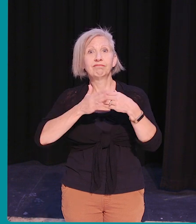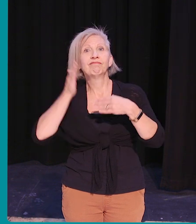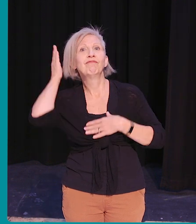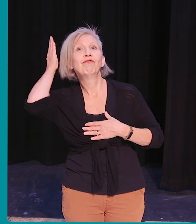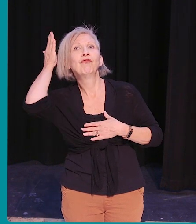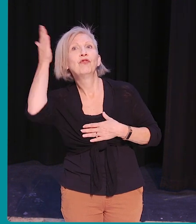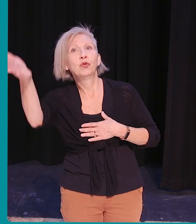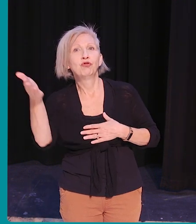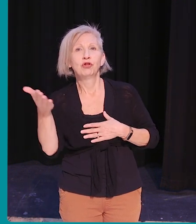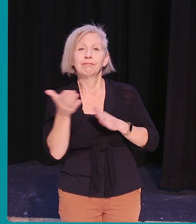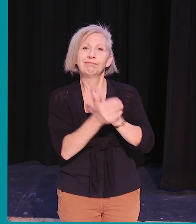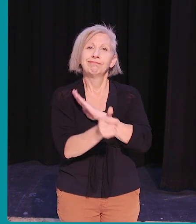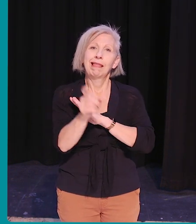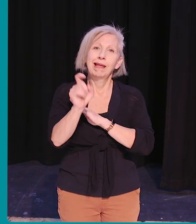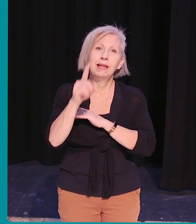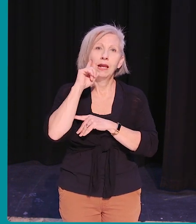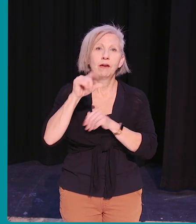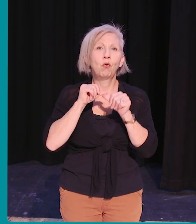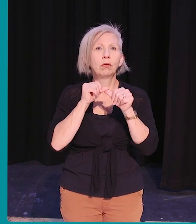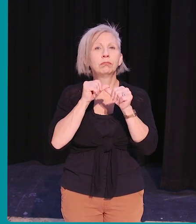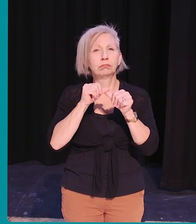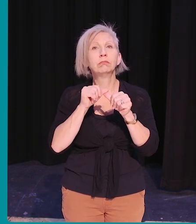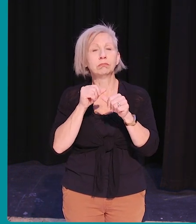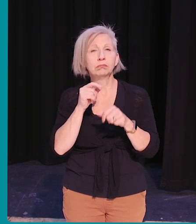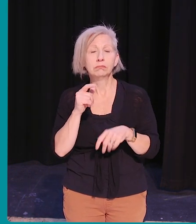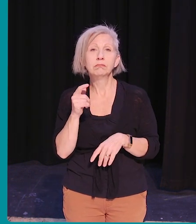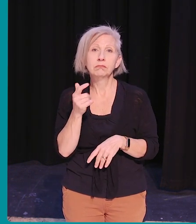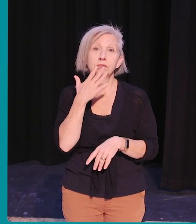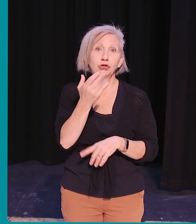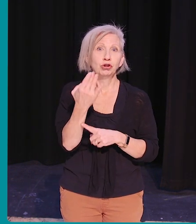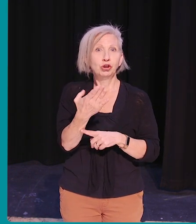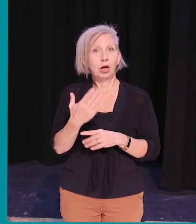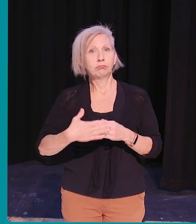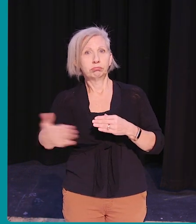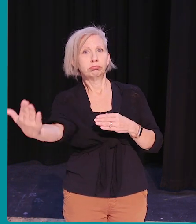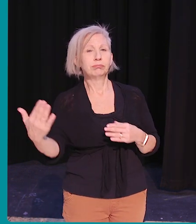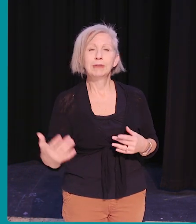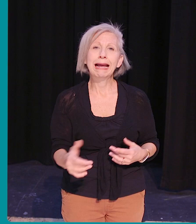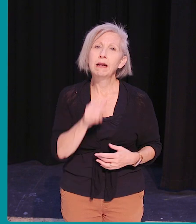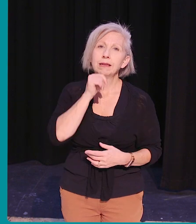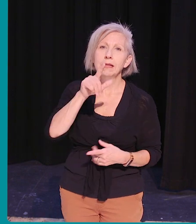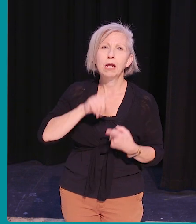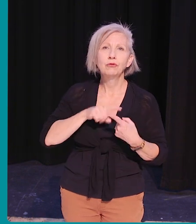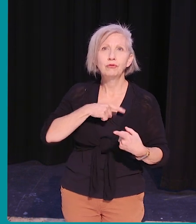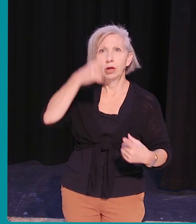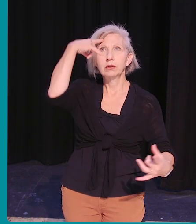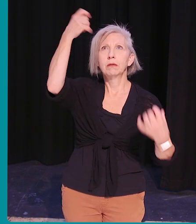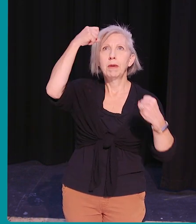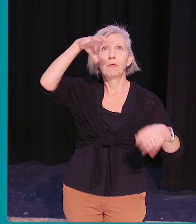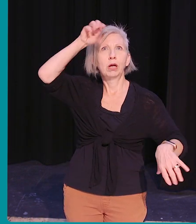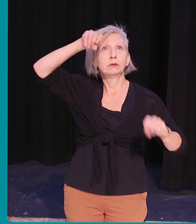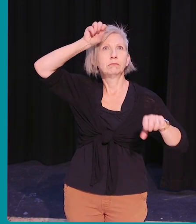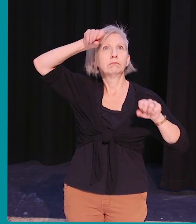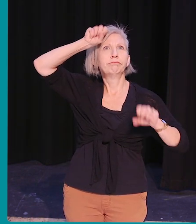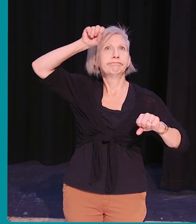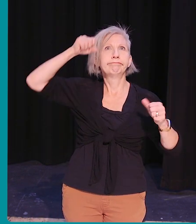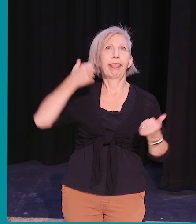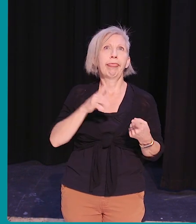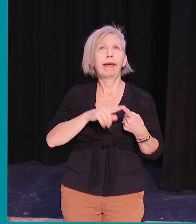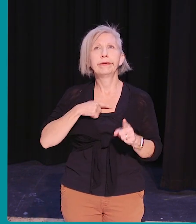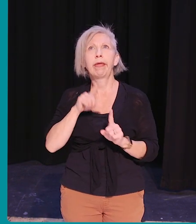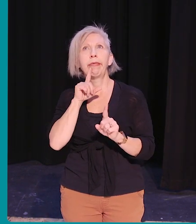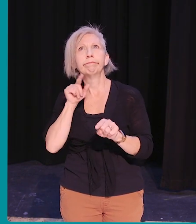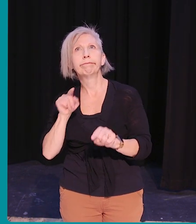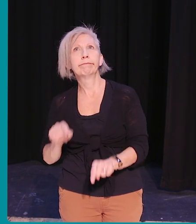need to survive and thrive. And it's not recall and regurgitation, no matter what the rhetoric is around learning loss. That's the moral imperative around deeper